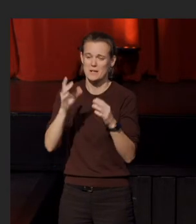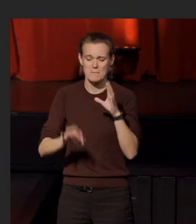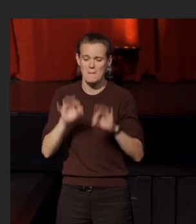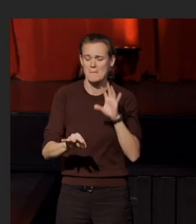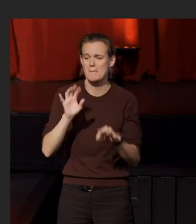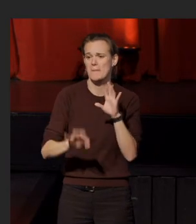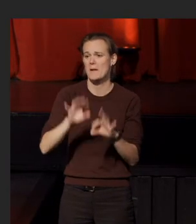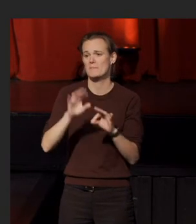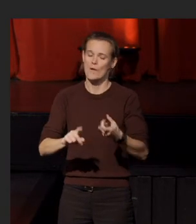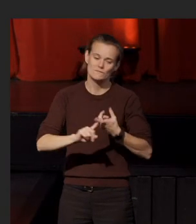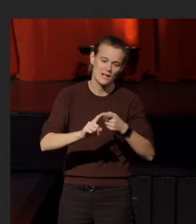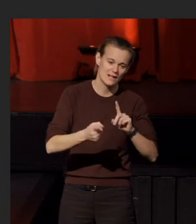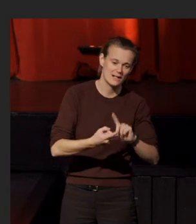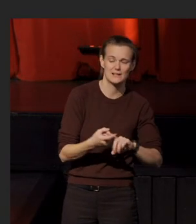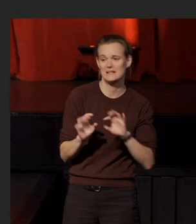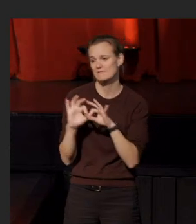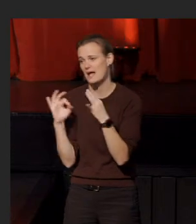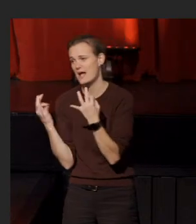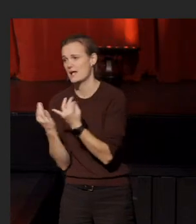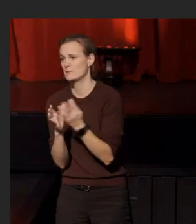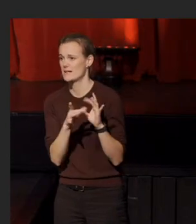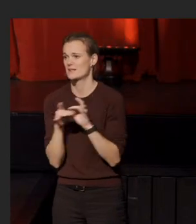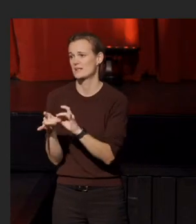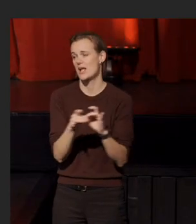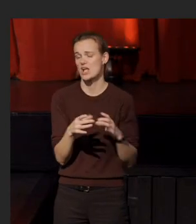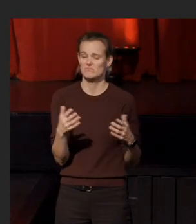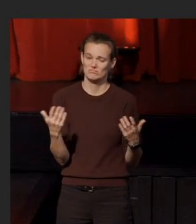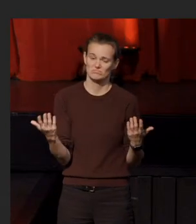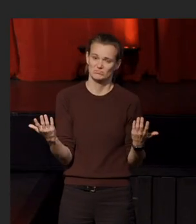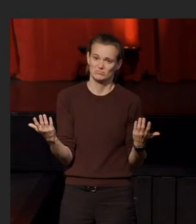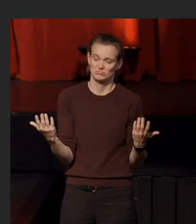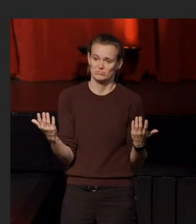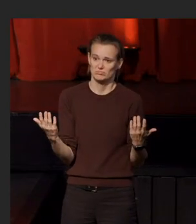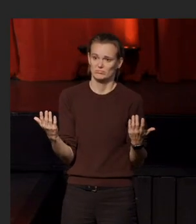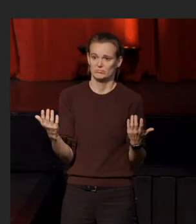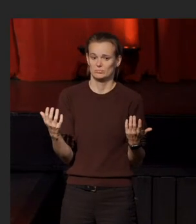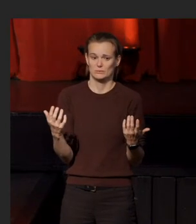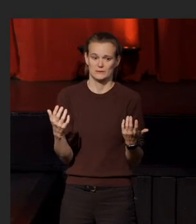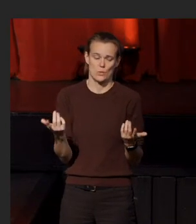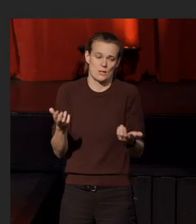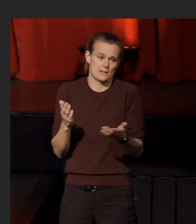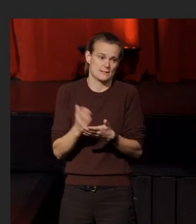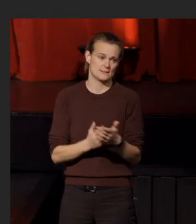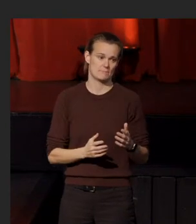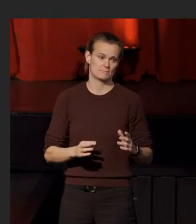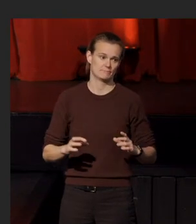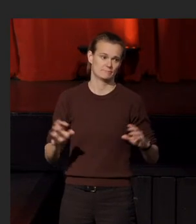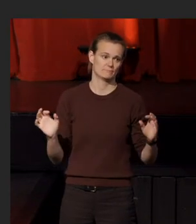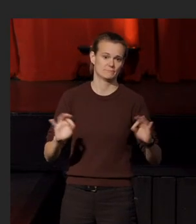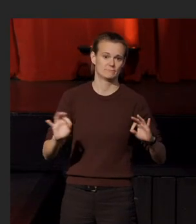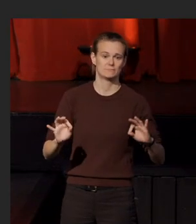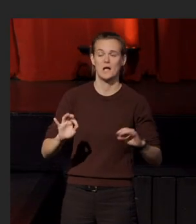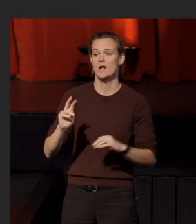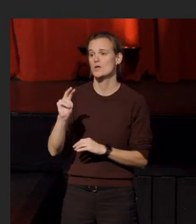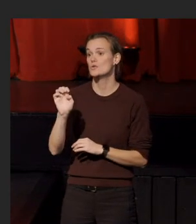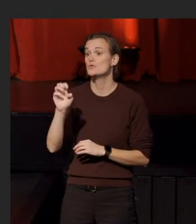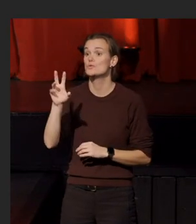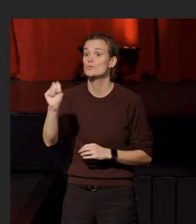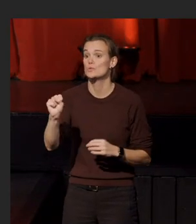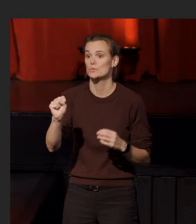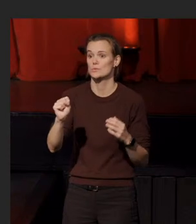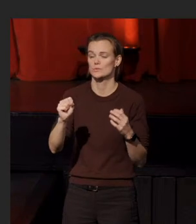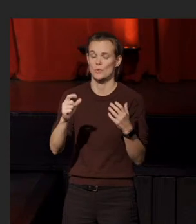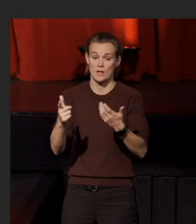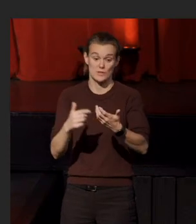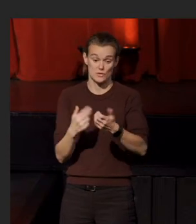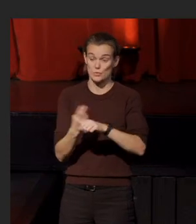connecting friends and family members, all of those things, even right down to the most seemingly benign applications you use to get around the city